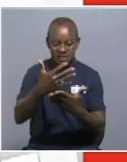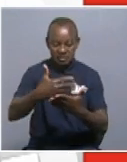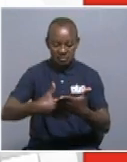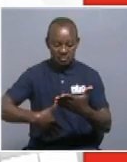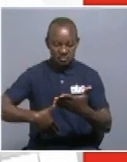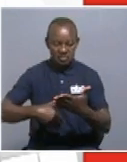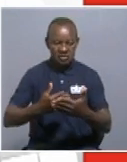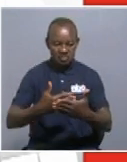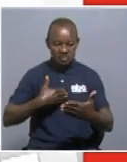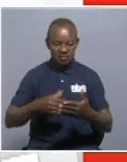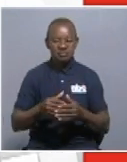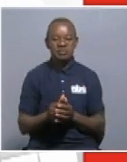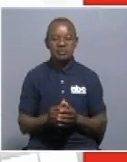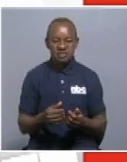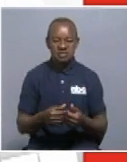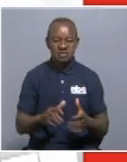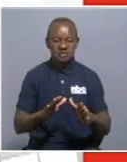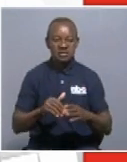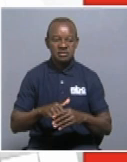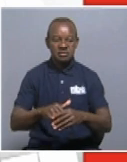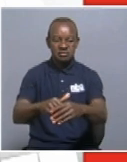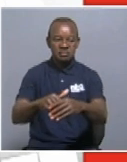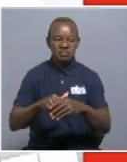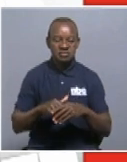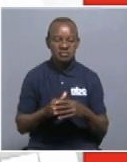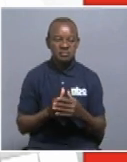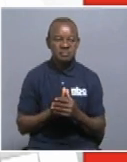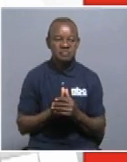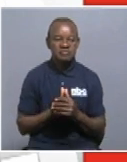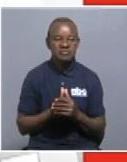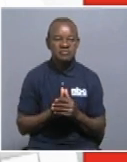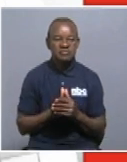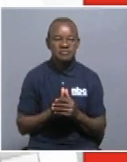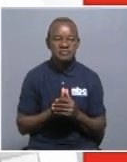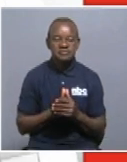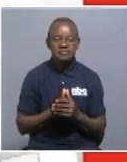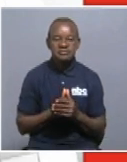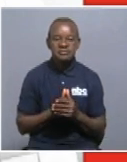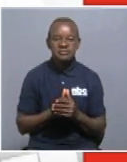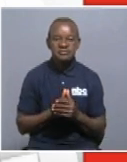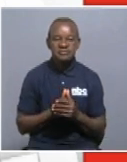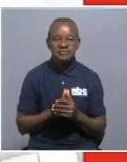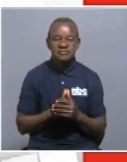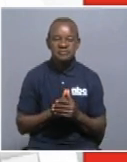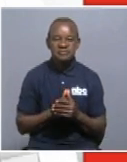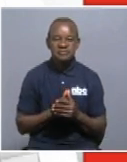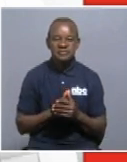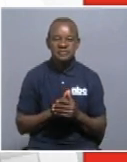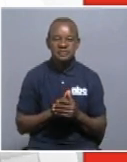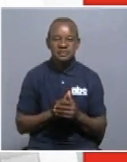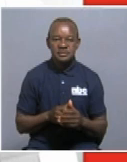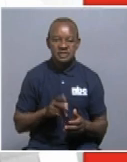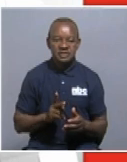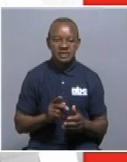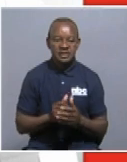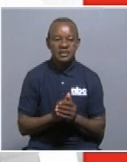it's important to know that travelers should take note of the risk involved in acquiring a COVID-19 associated with entry into